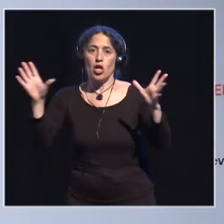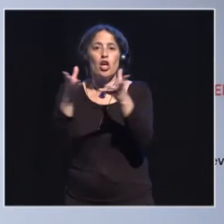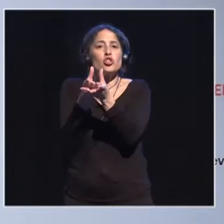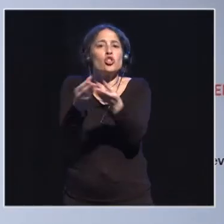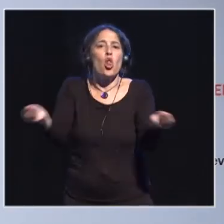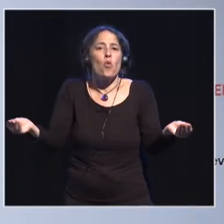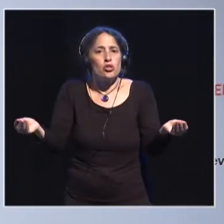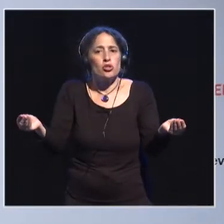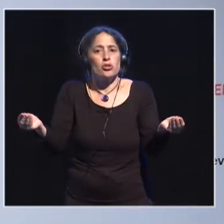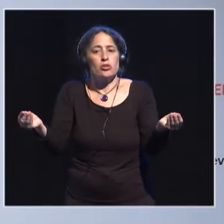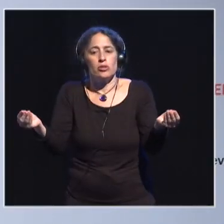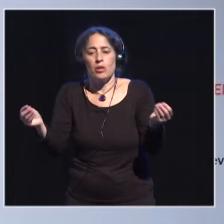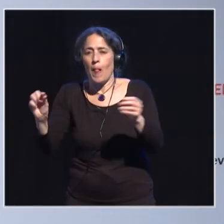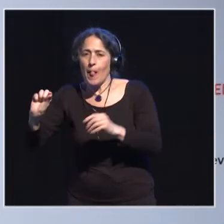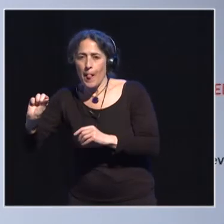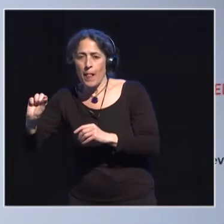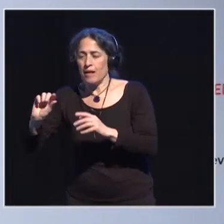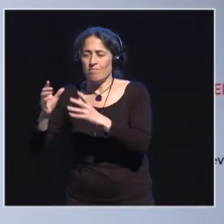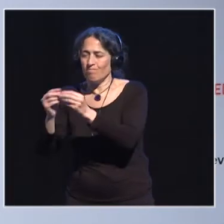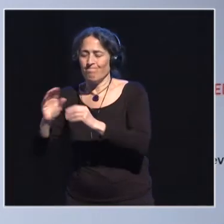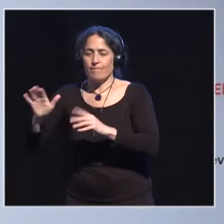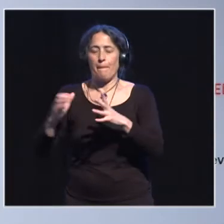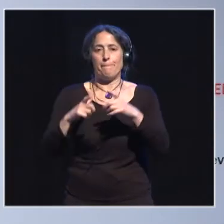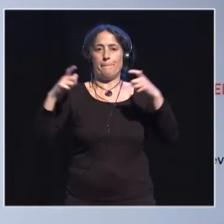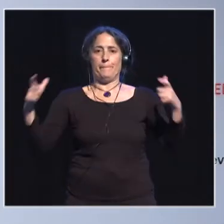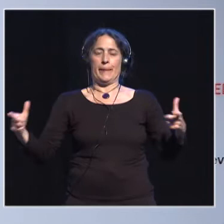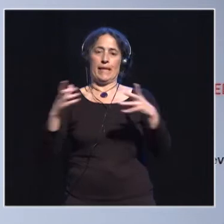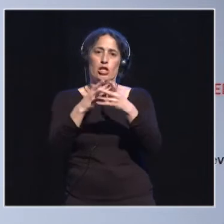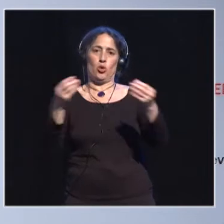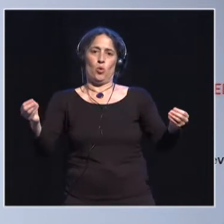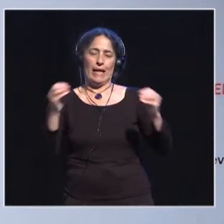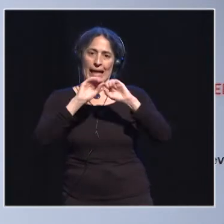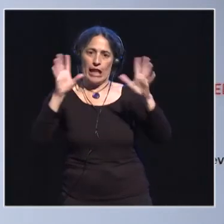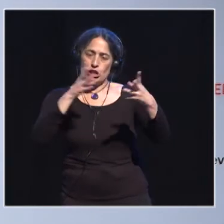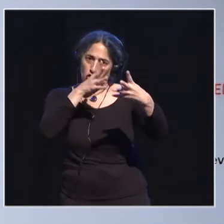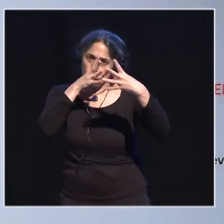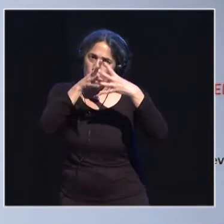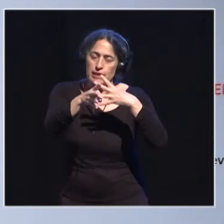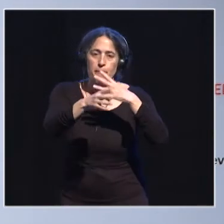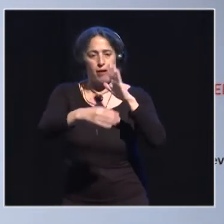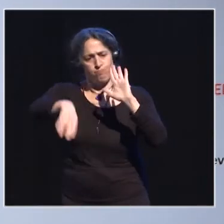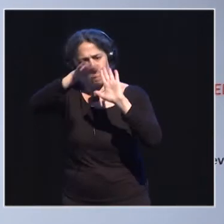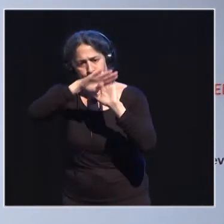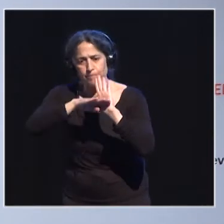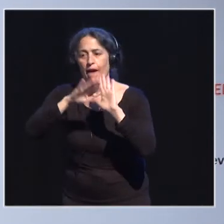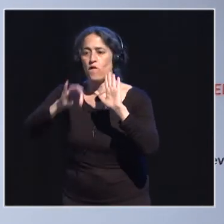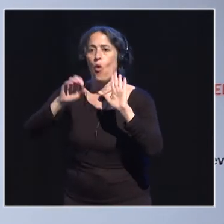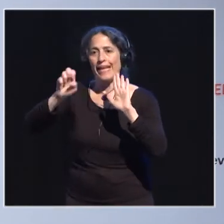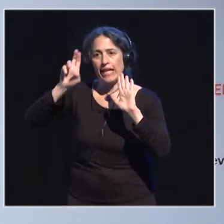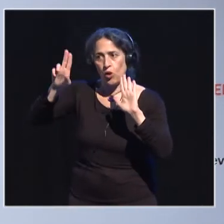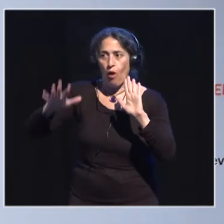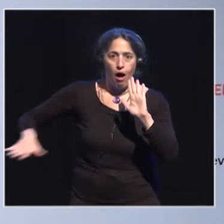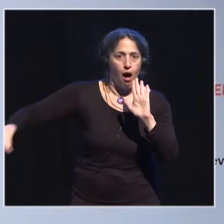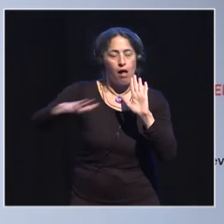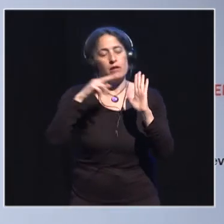than those old-fashioned solutions. And transparency, I think it's good for our people, it's good for our